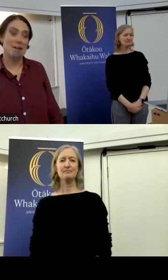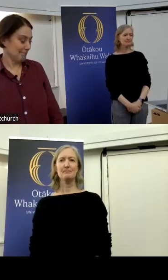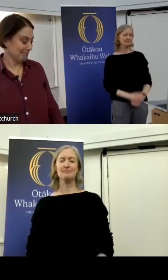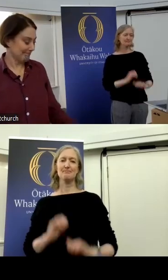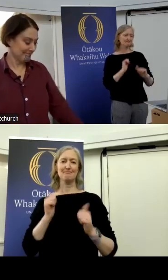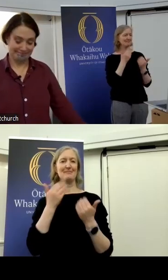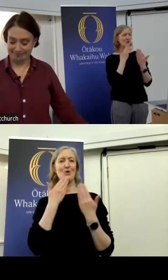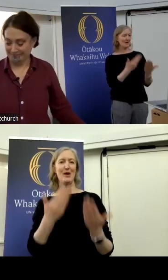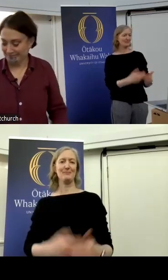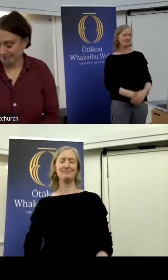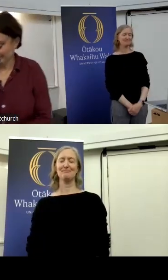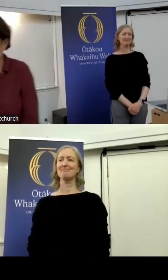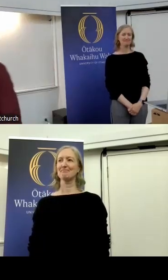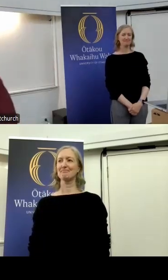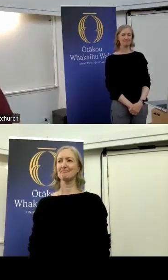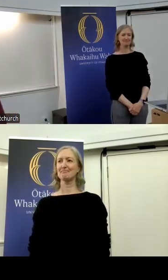Kia ora.